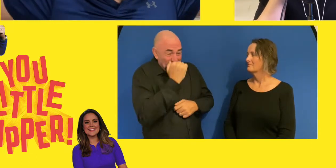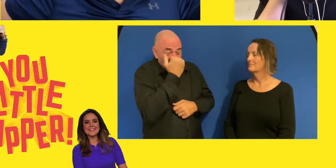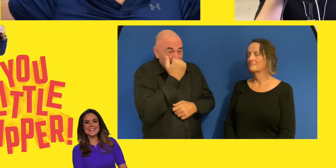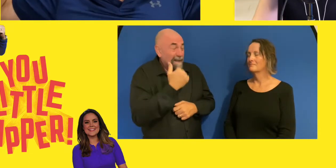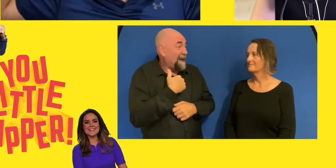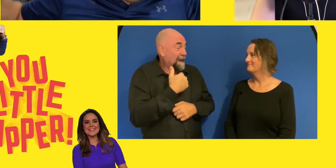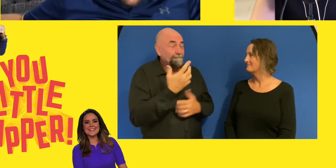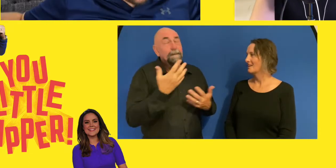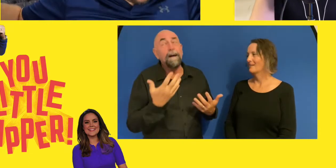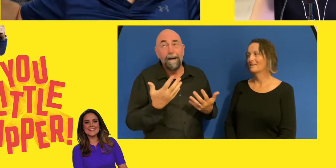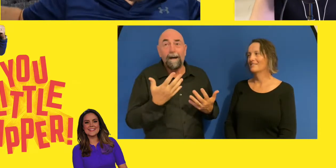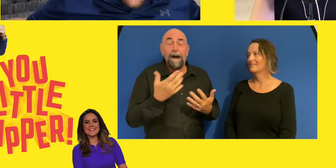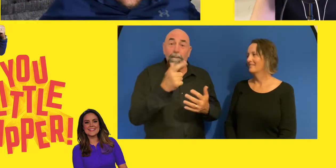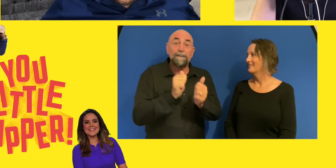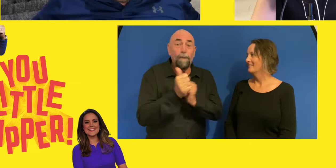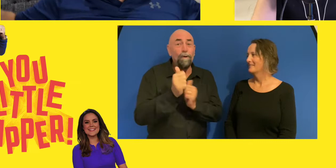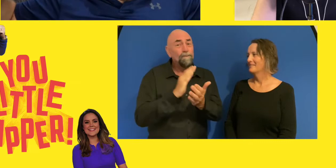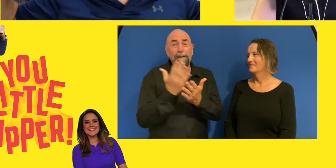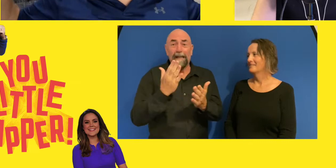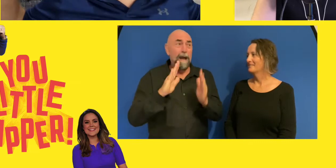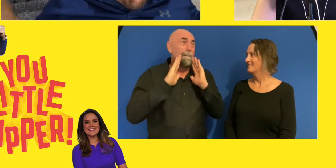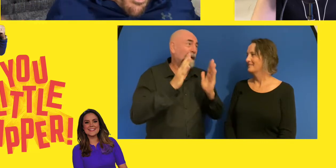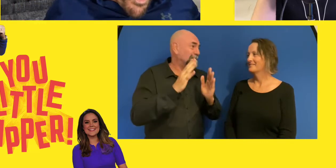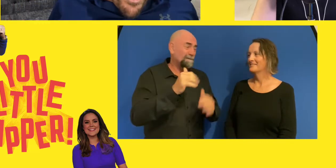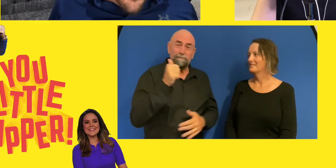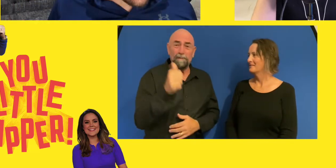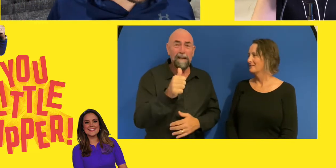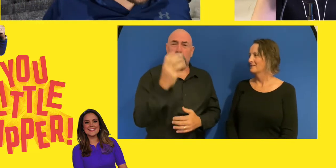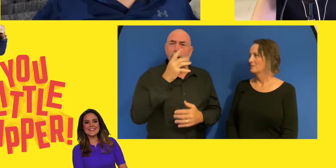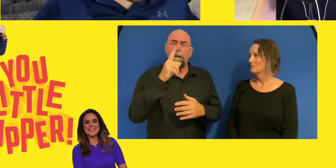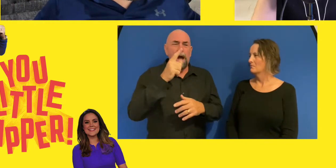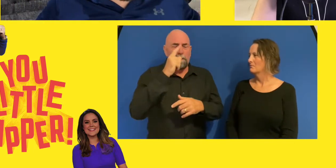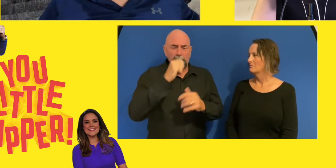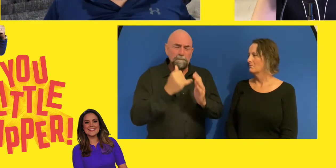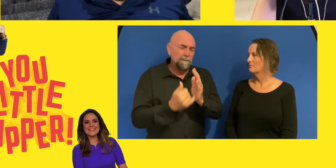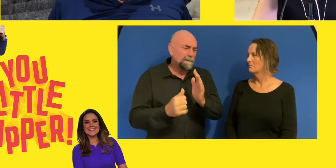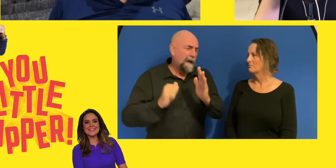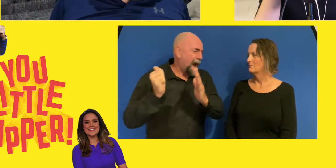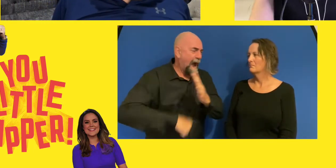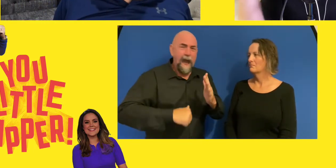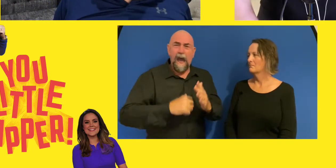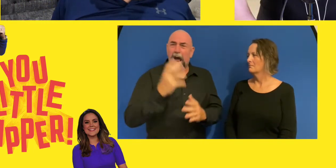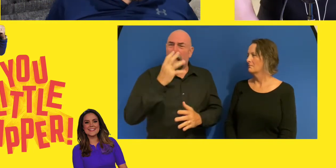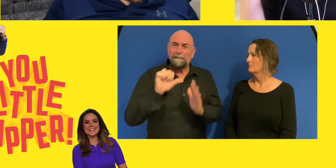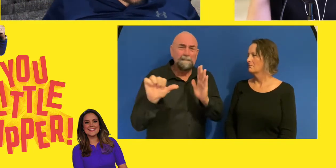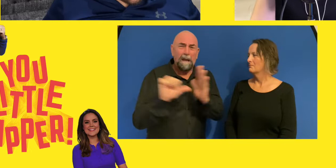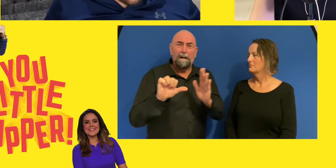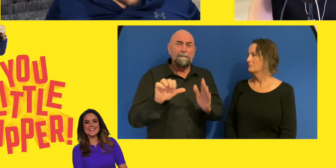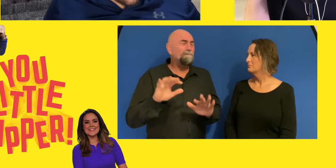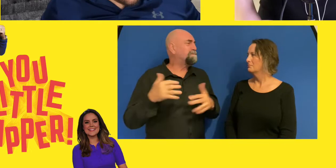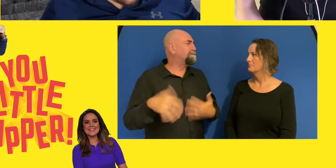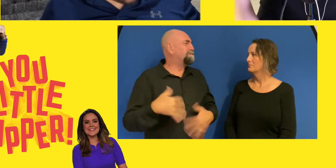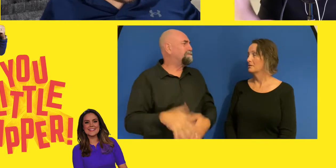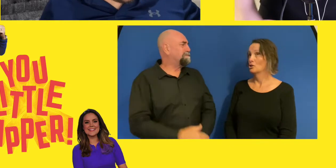that sport, how great, how amazing, but how brutal it is as well. Be honest, Kurt. When you